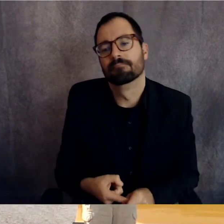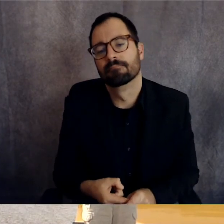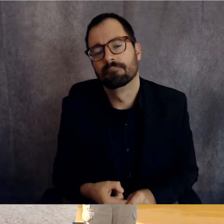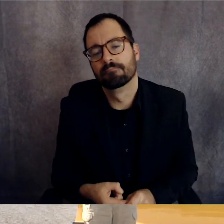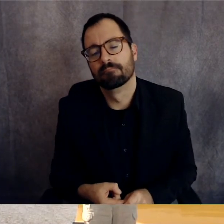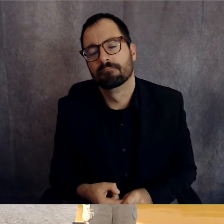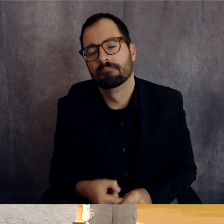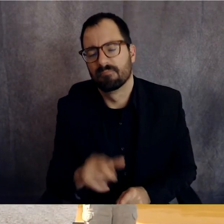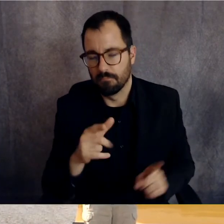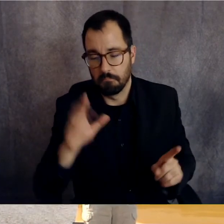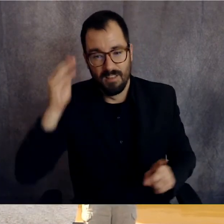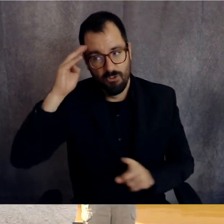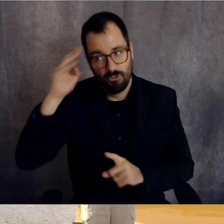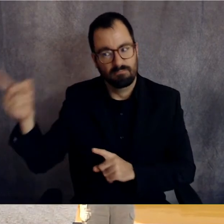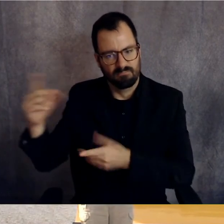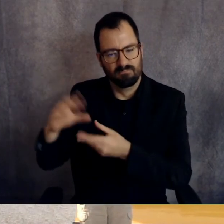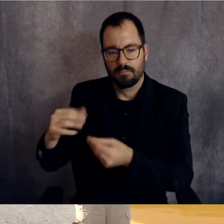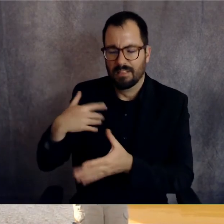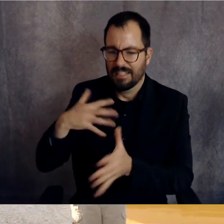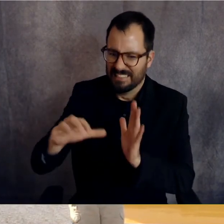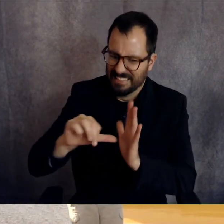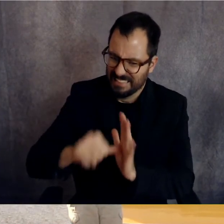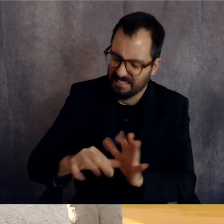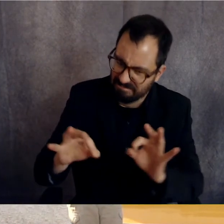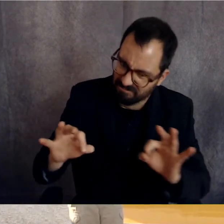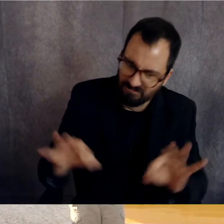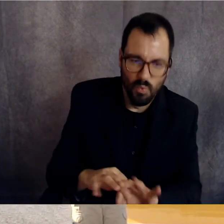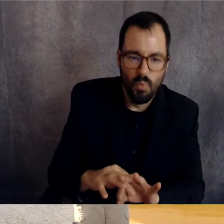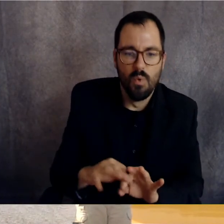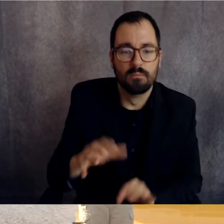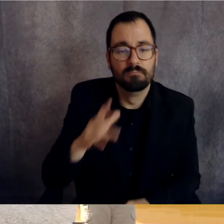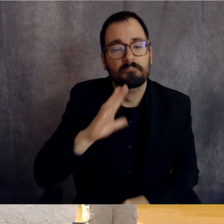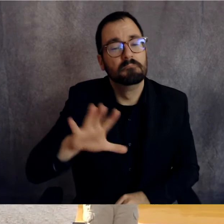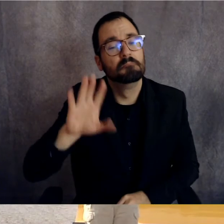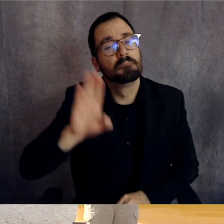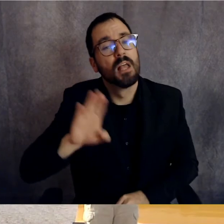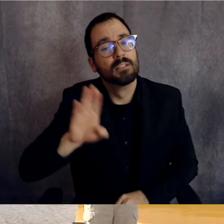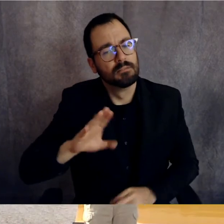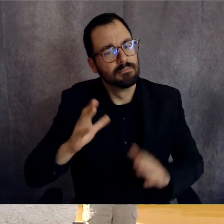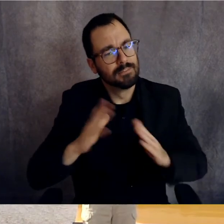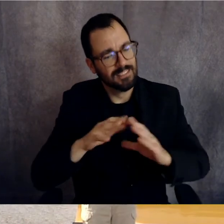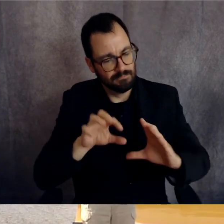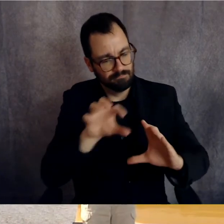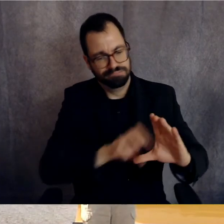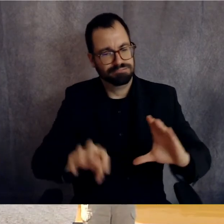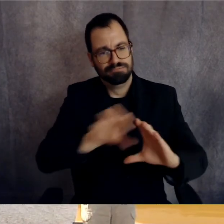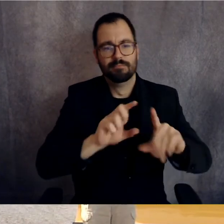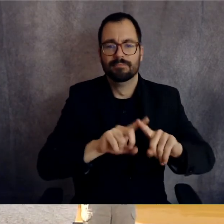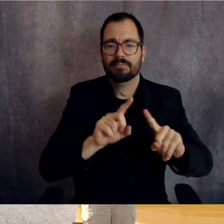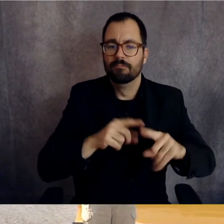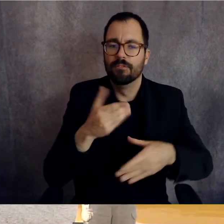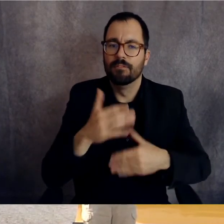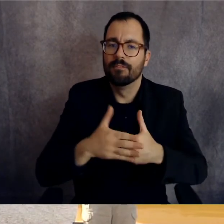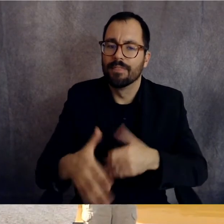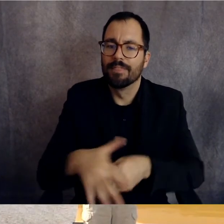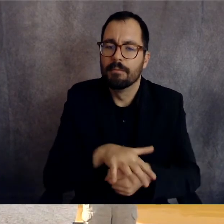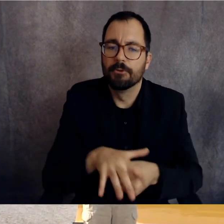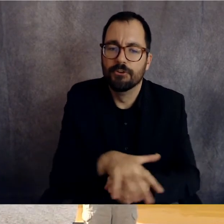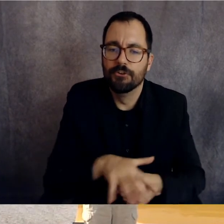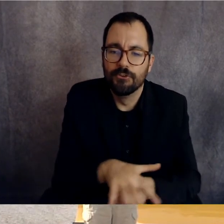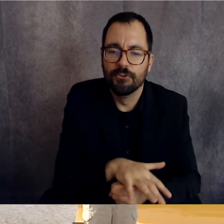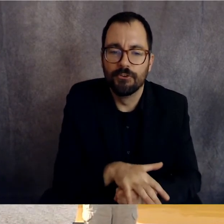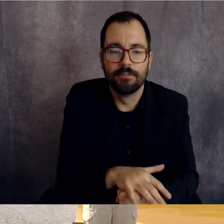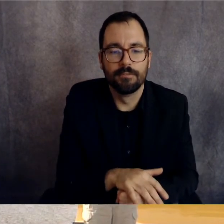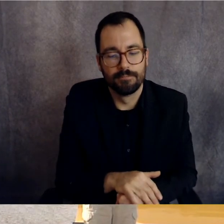I just can't stress this enough, it is extremely important. Boston is a city of neighborhoods. We all know our particular sections